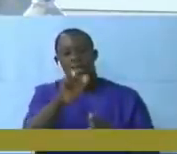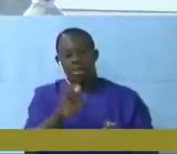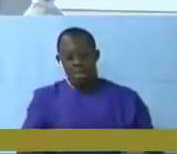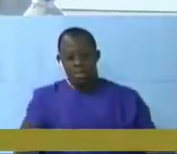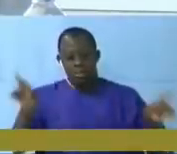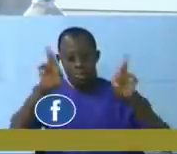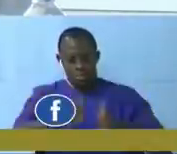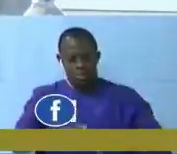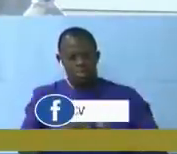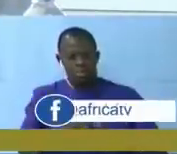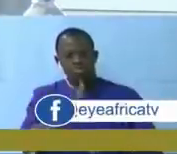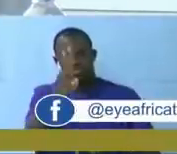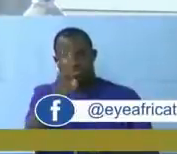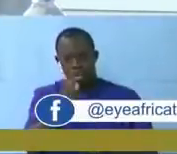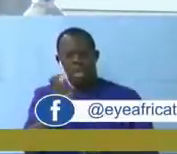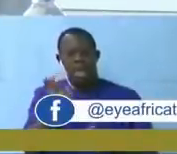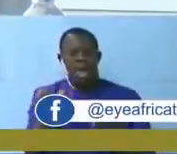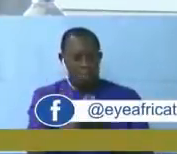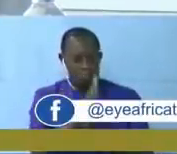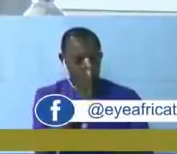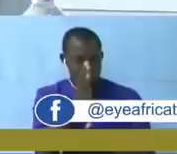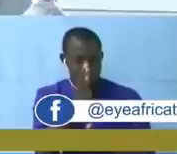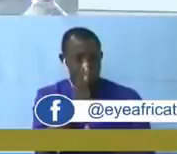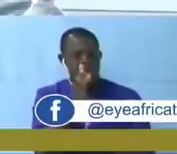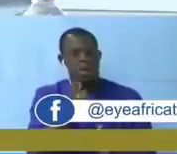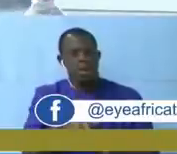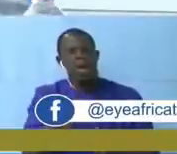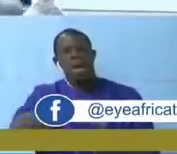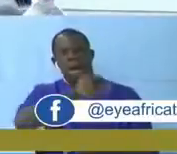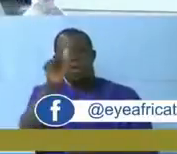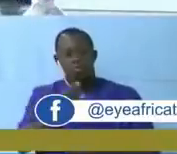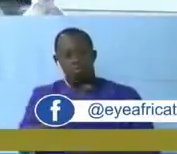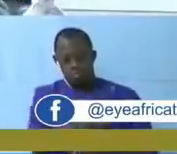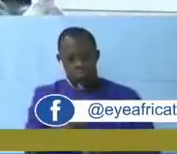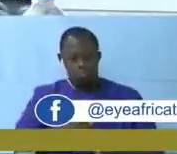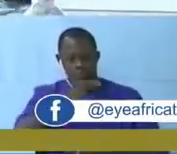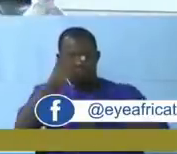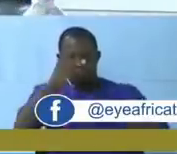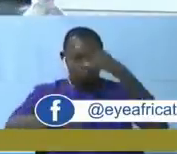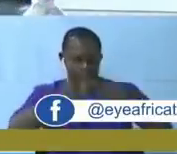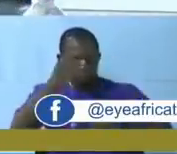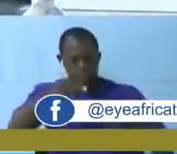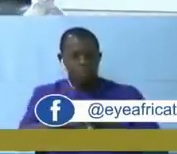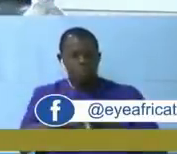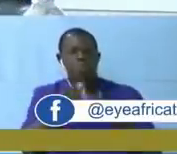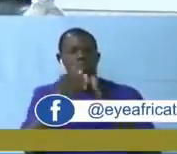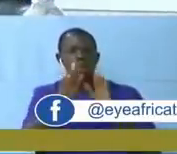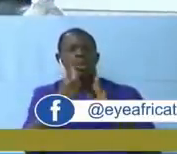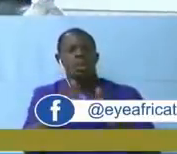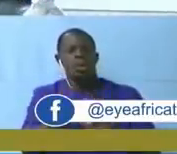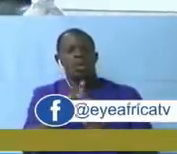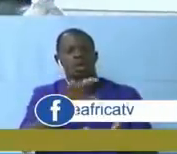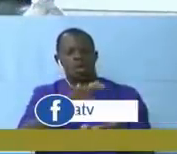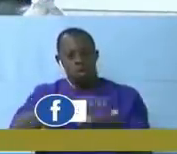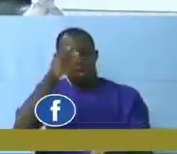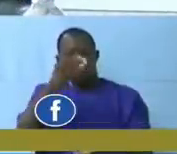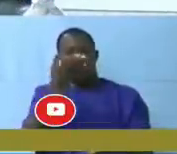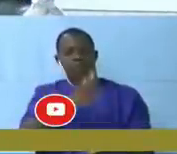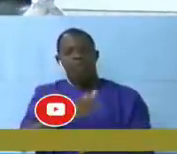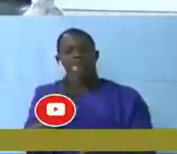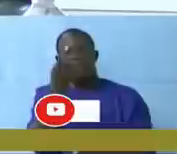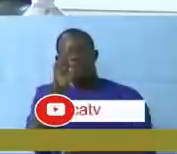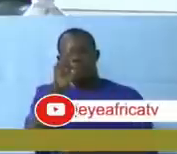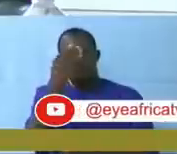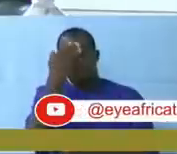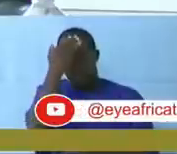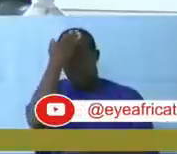removed and of course we continued with the tradition we inherited from the first